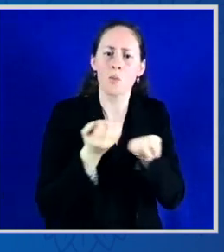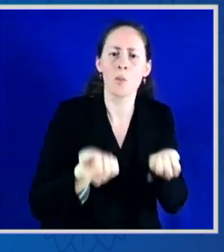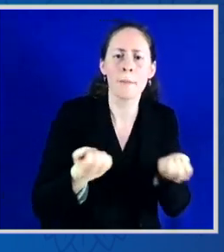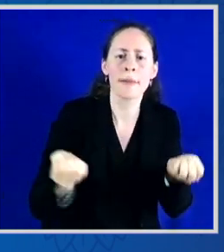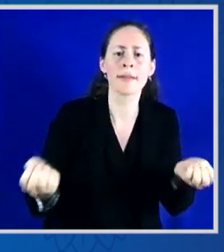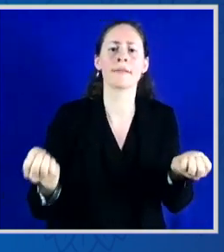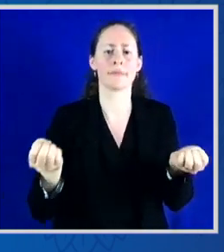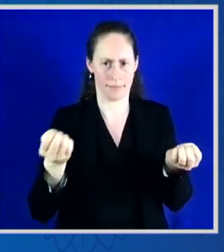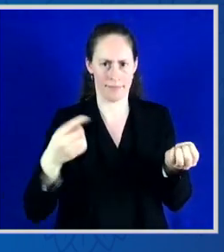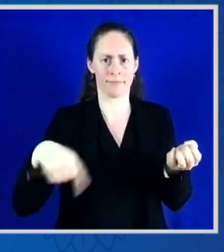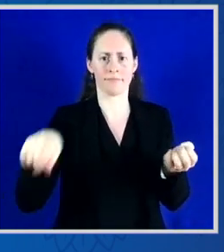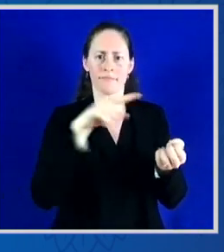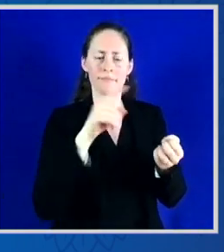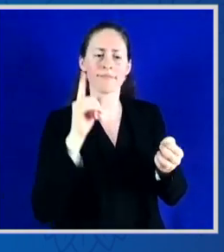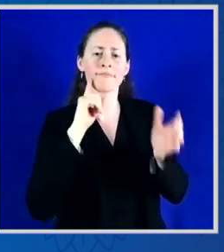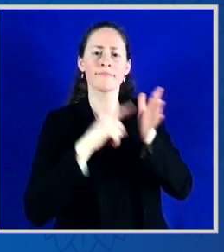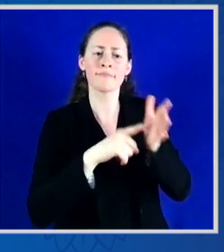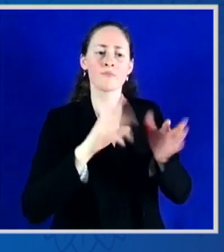way.